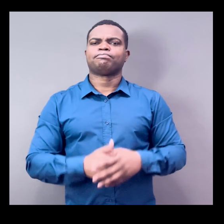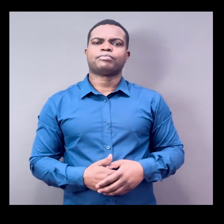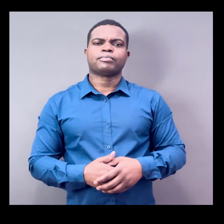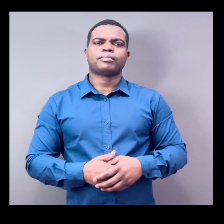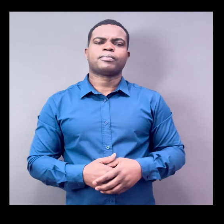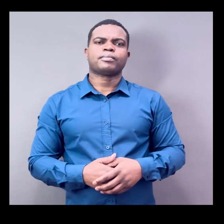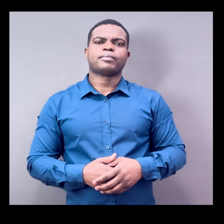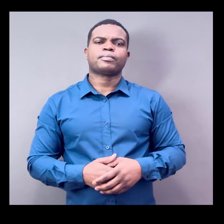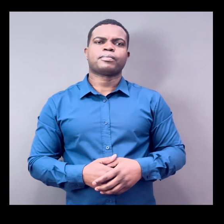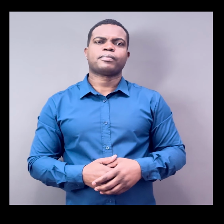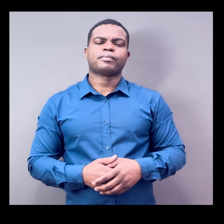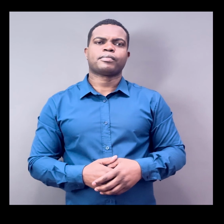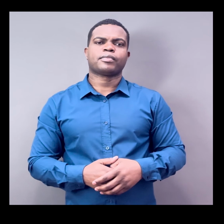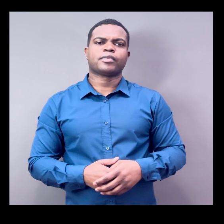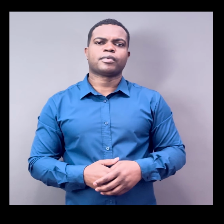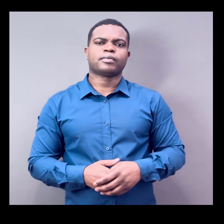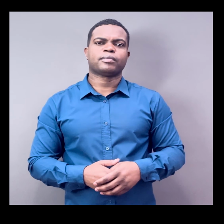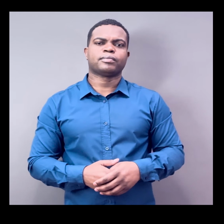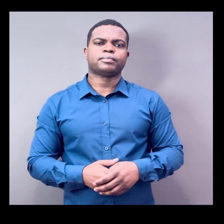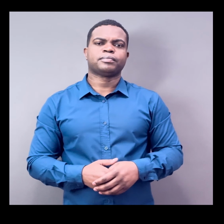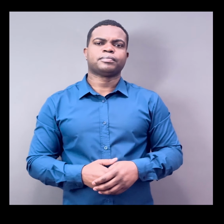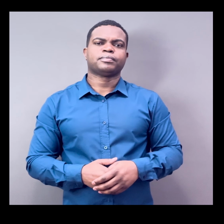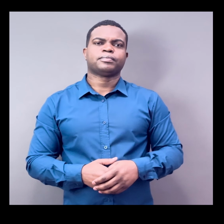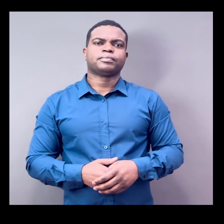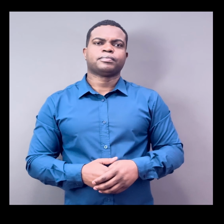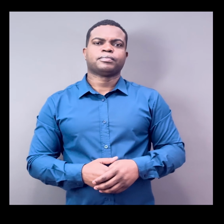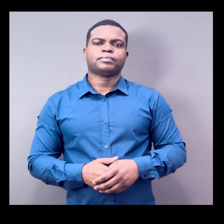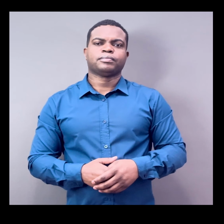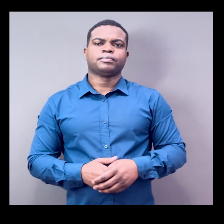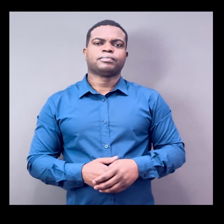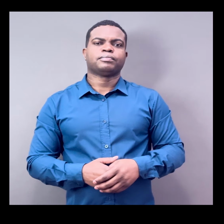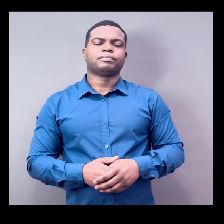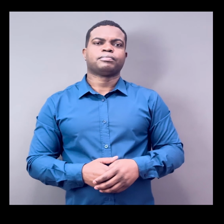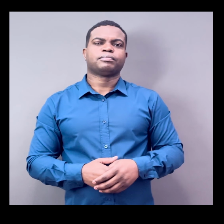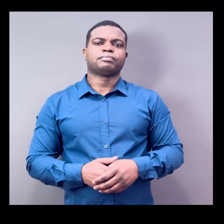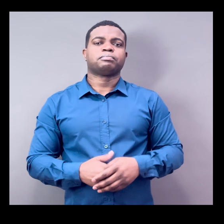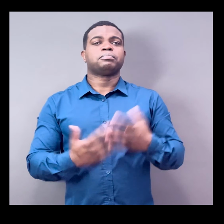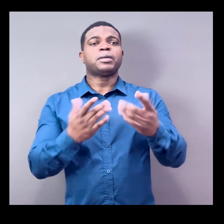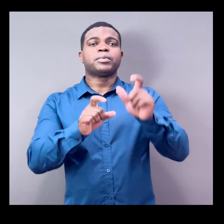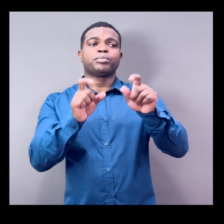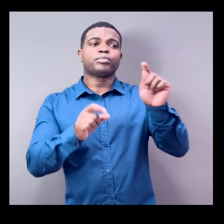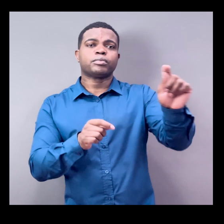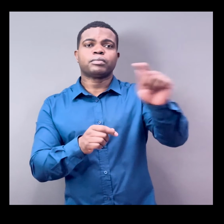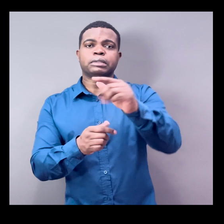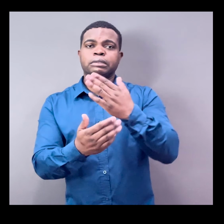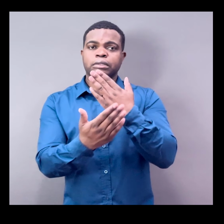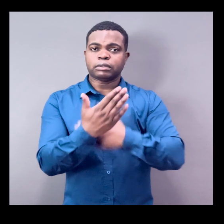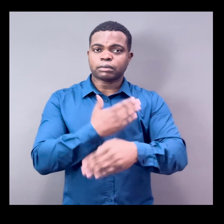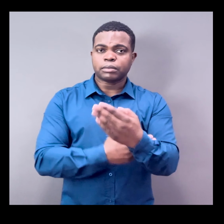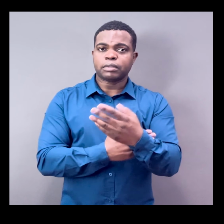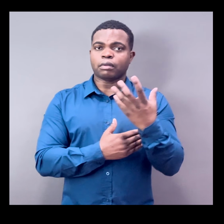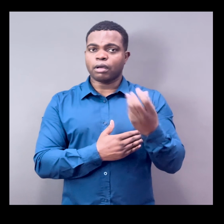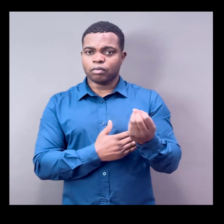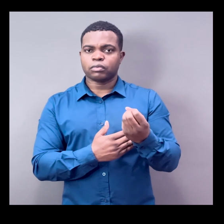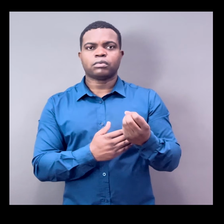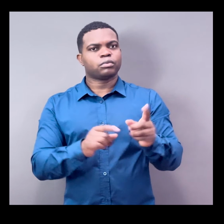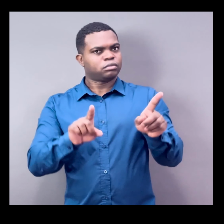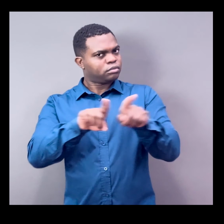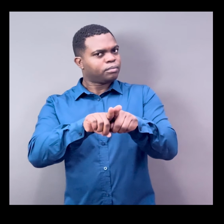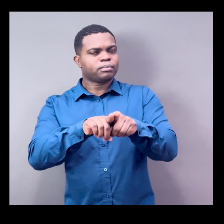in your approach. You need to make provision for let's say people with disability